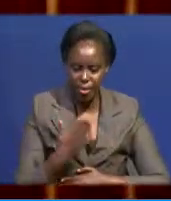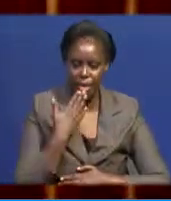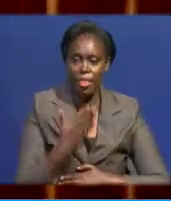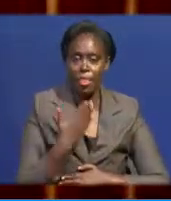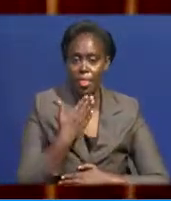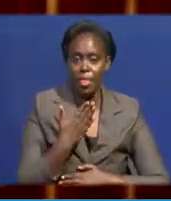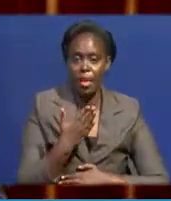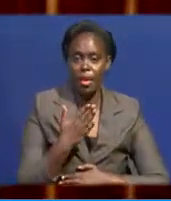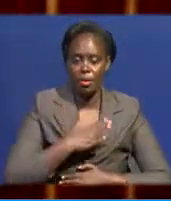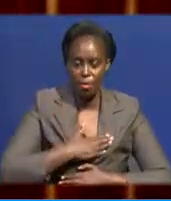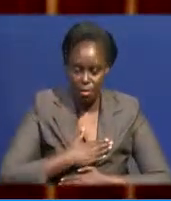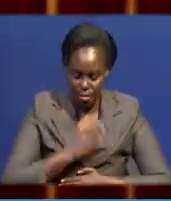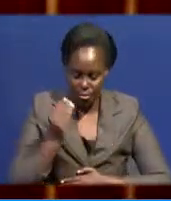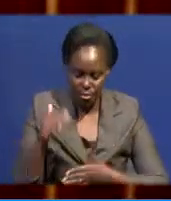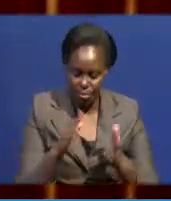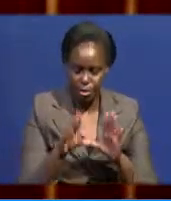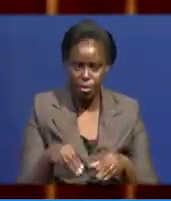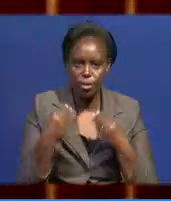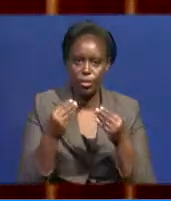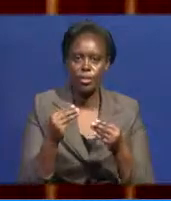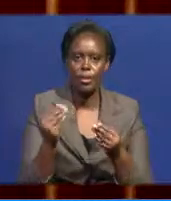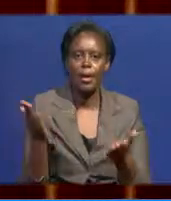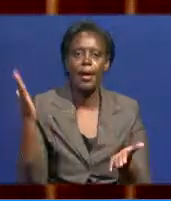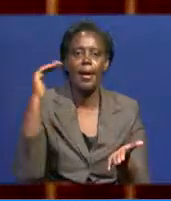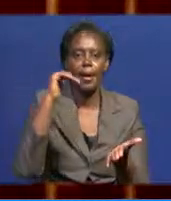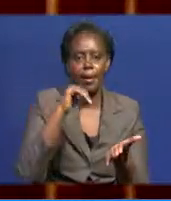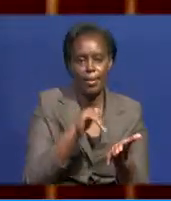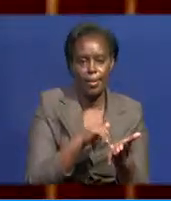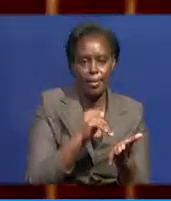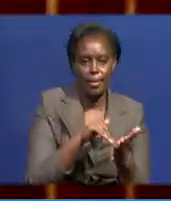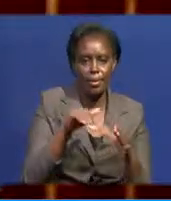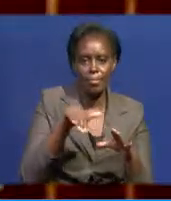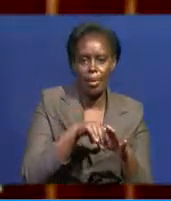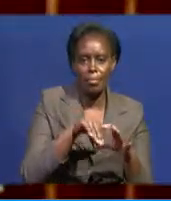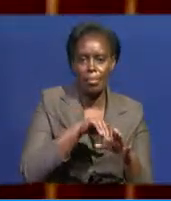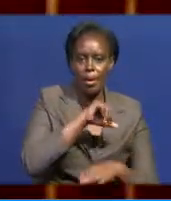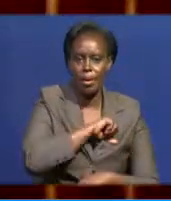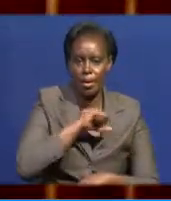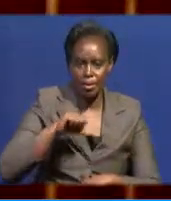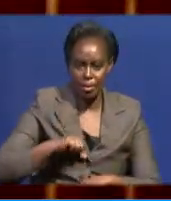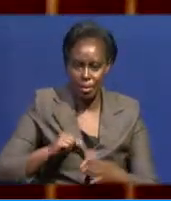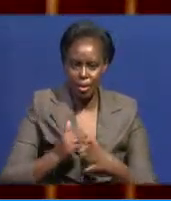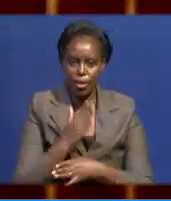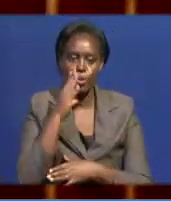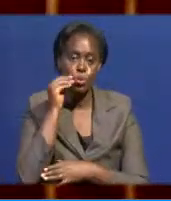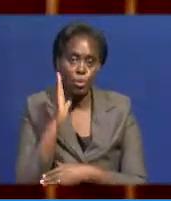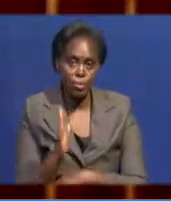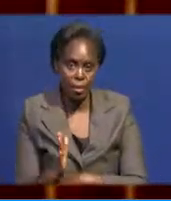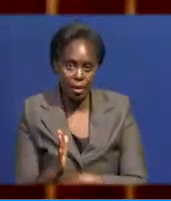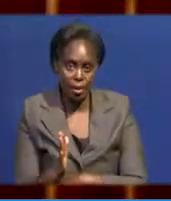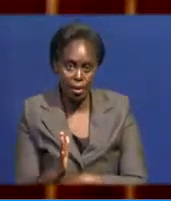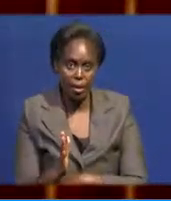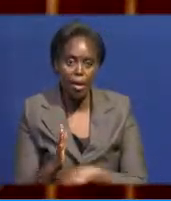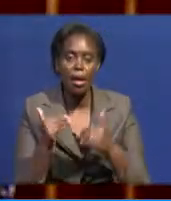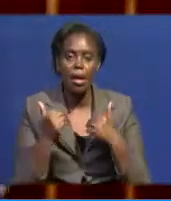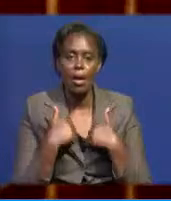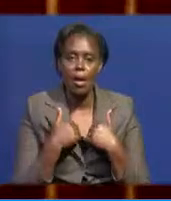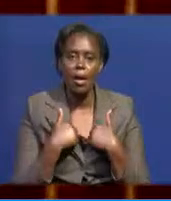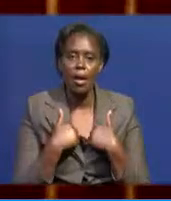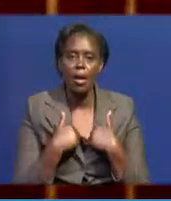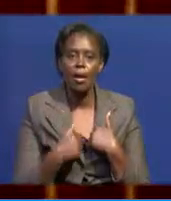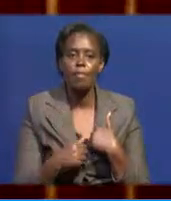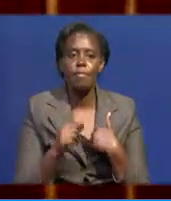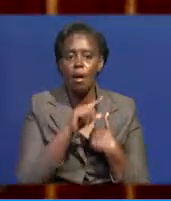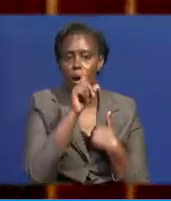thank you for giving me this opportunity once again, members of the Senate, through the Speaker. I have, I think,